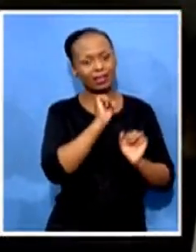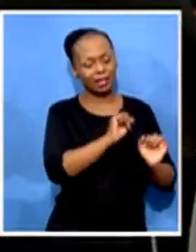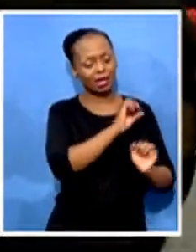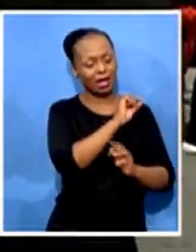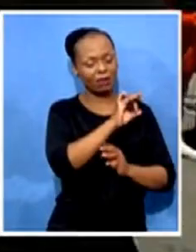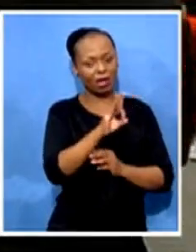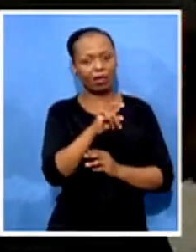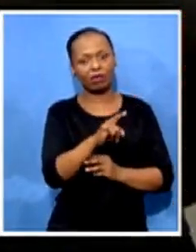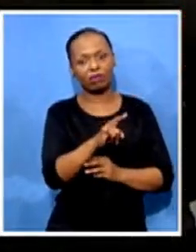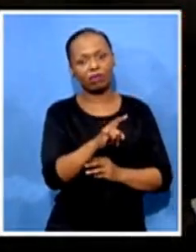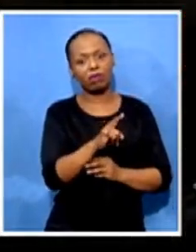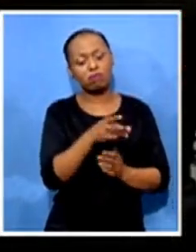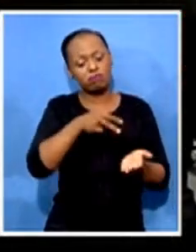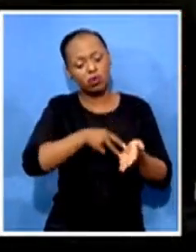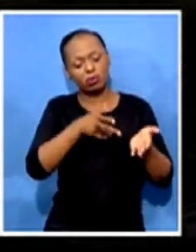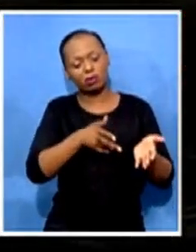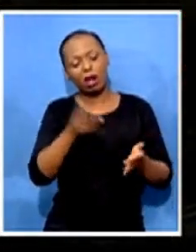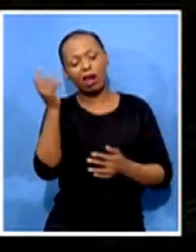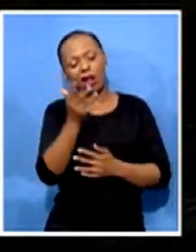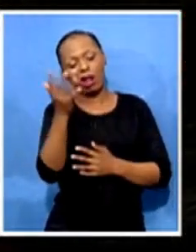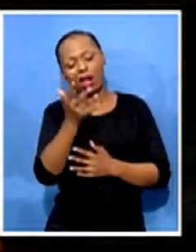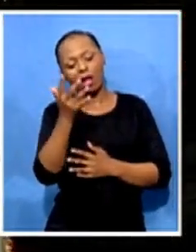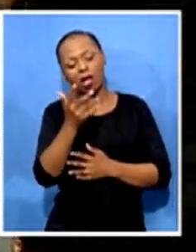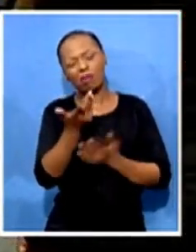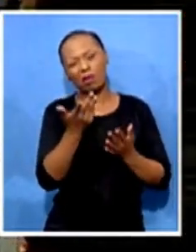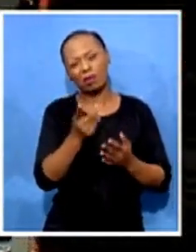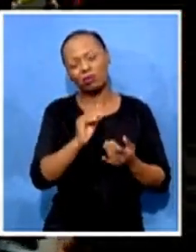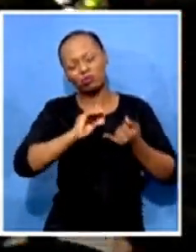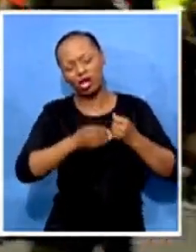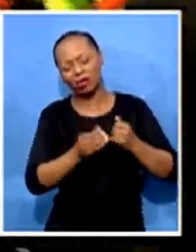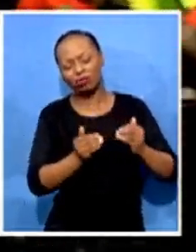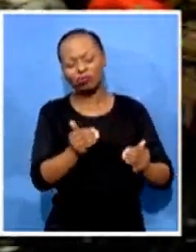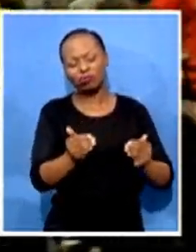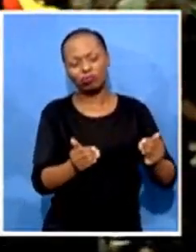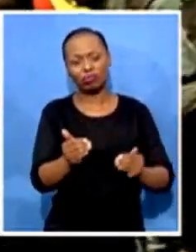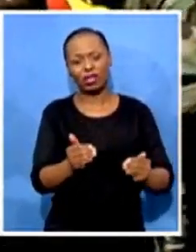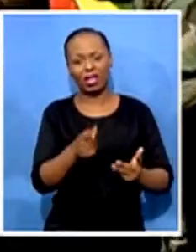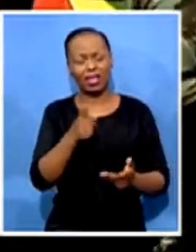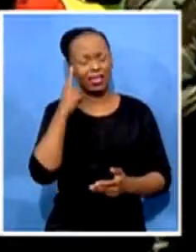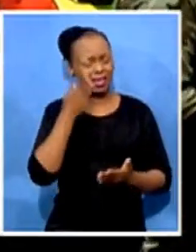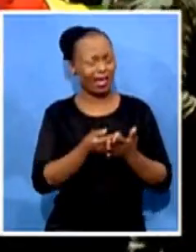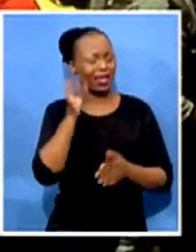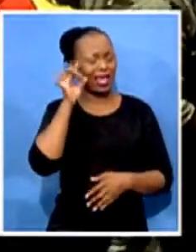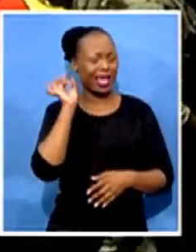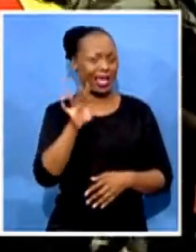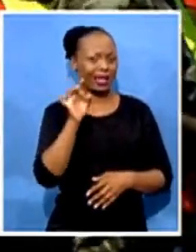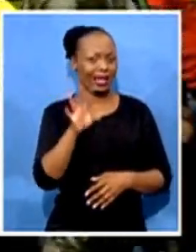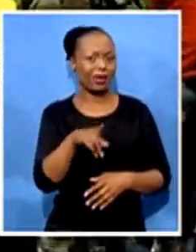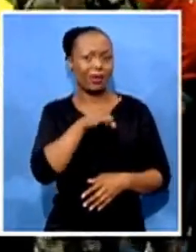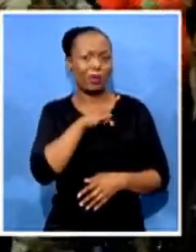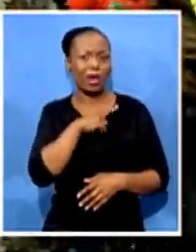Dlamini, trying to sort out, as I said, something of a headache, as it were, the police saying they're only allowing 100 people to